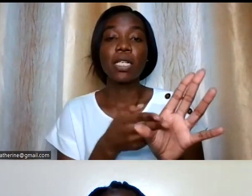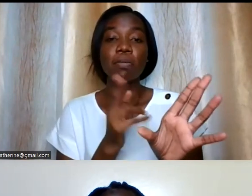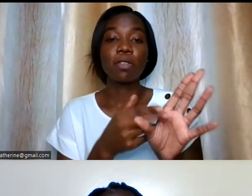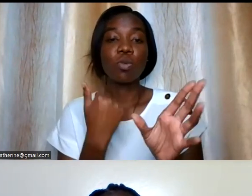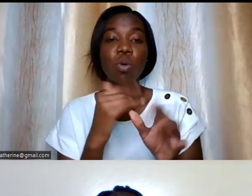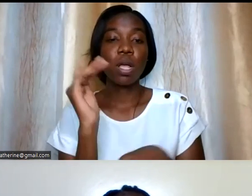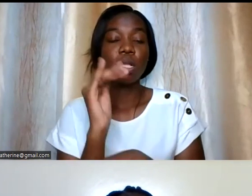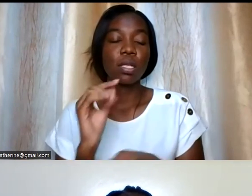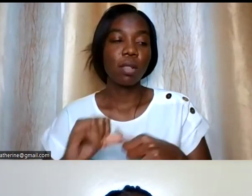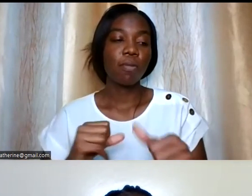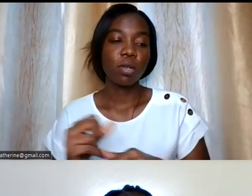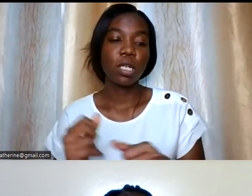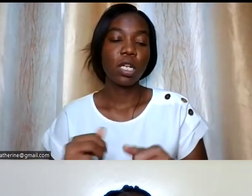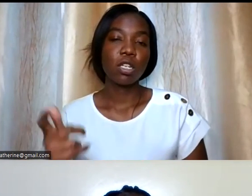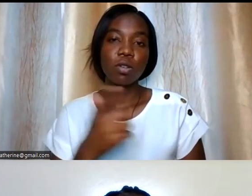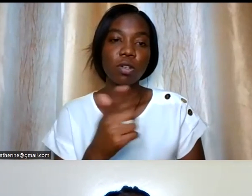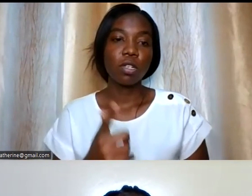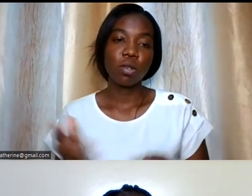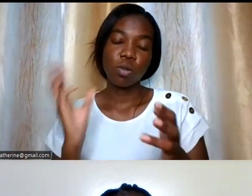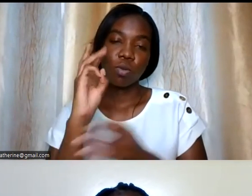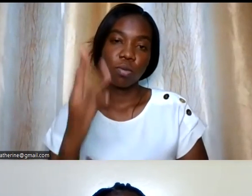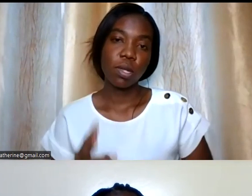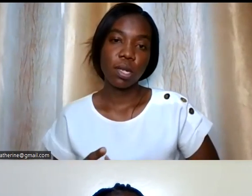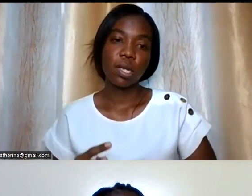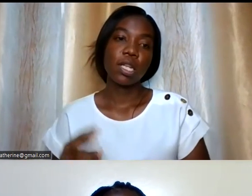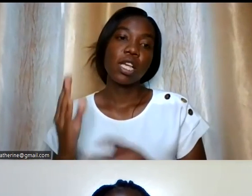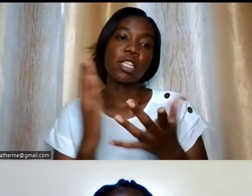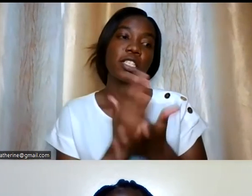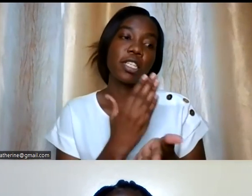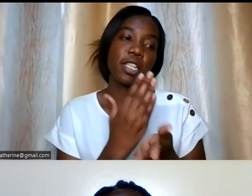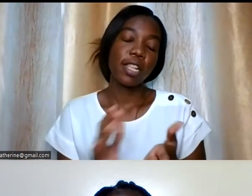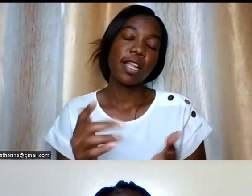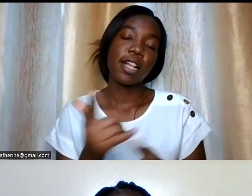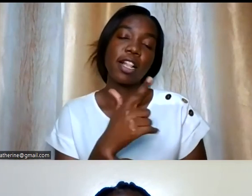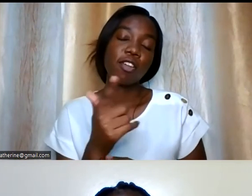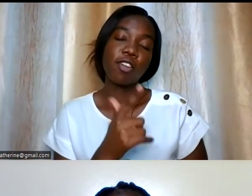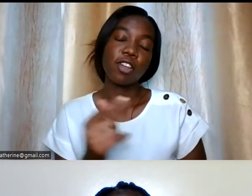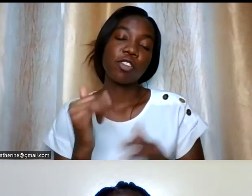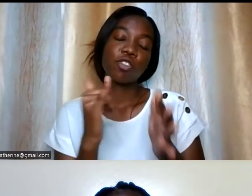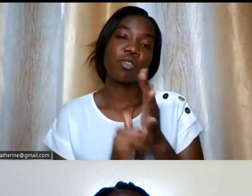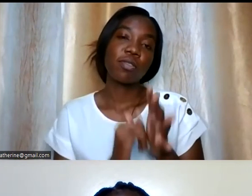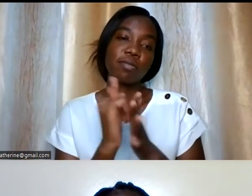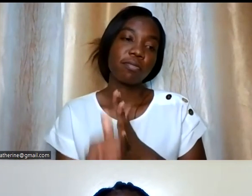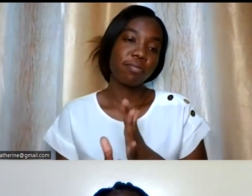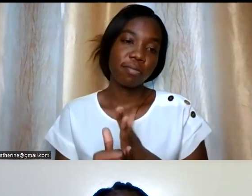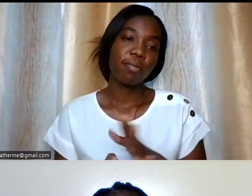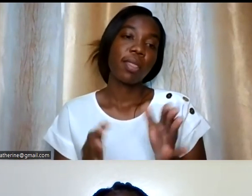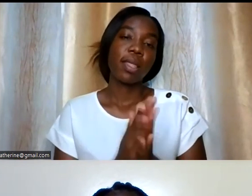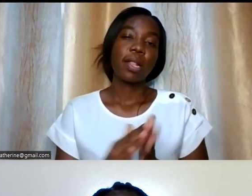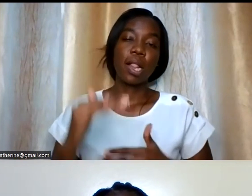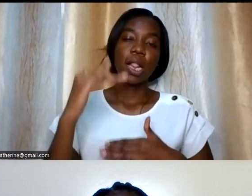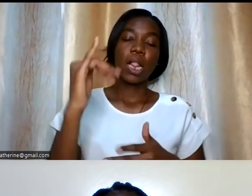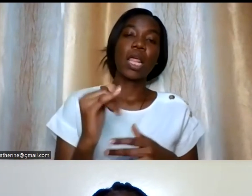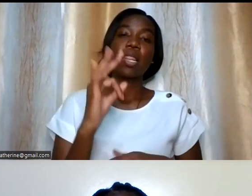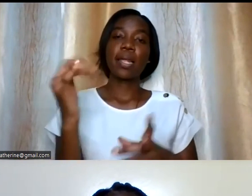on the recording, definitely we are going to share our recording on YouTube. Maximum 3 days from